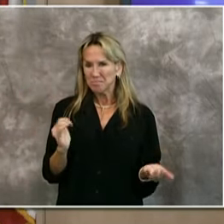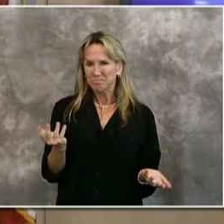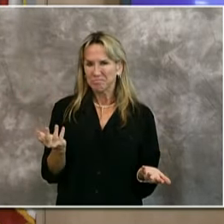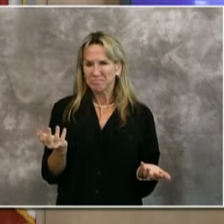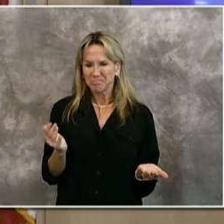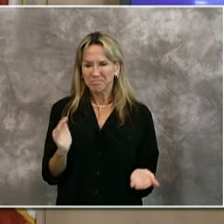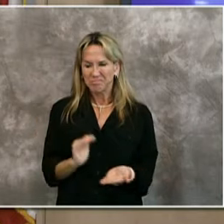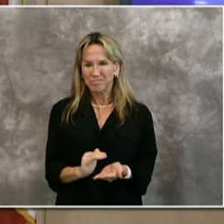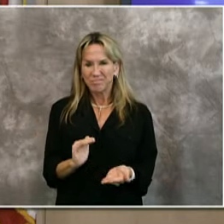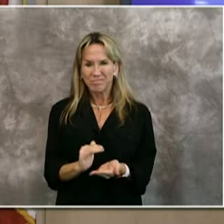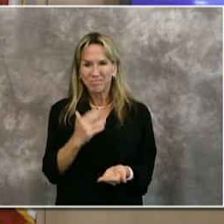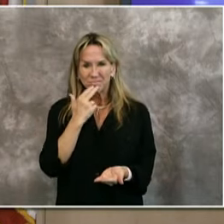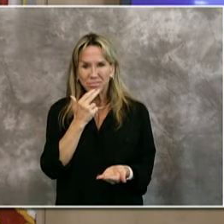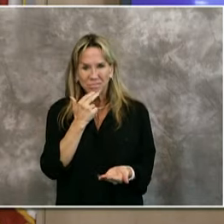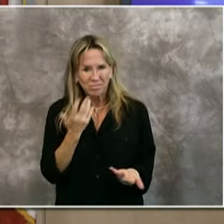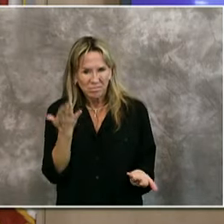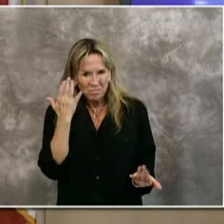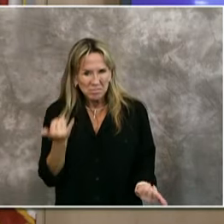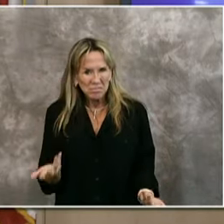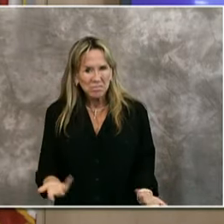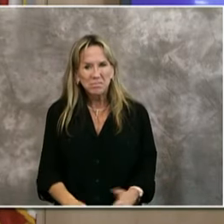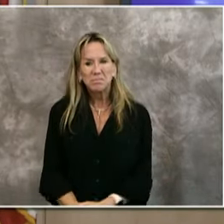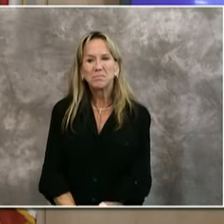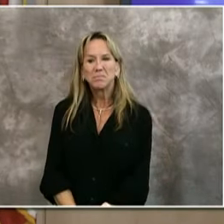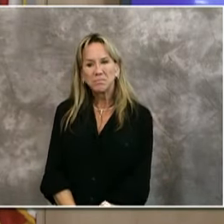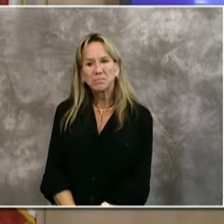Is going to be responding to that question.